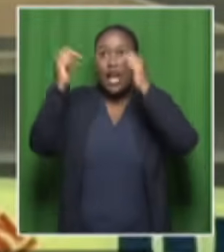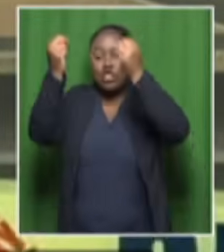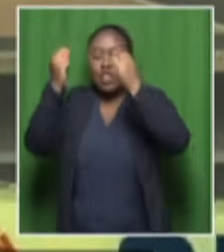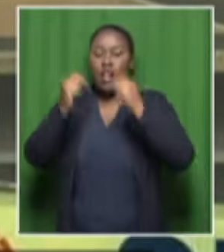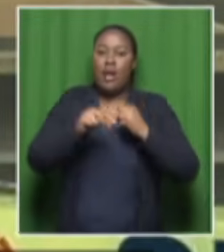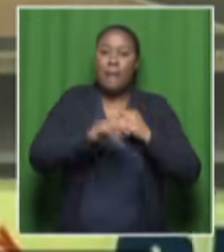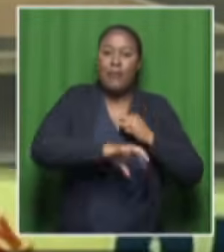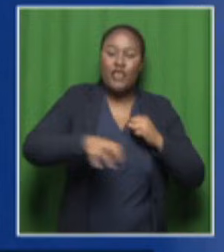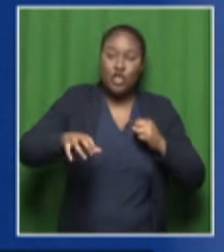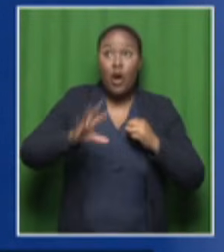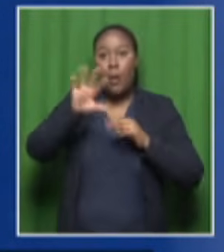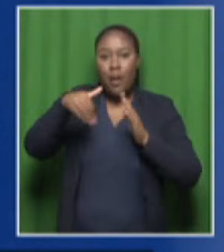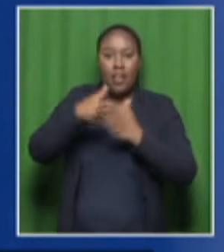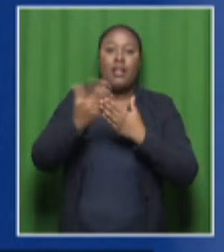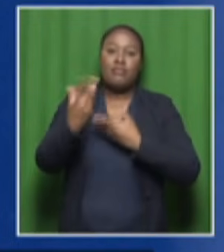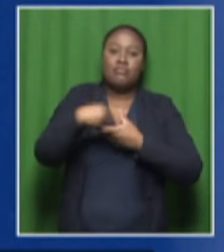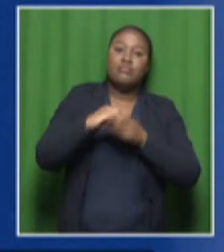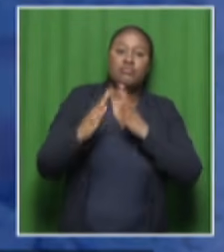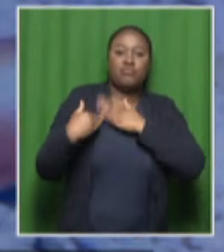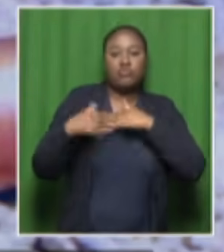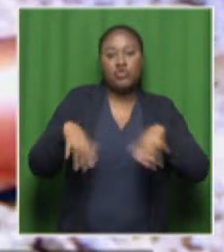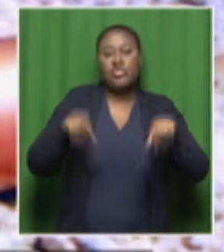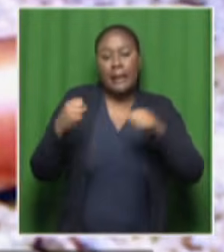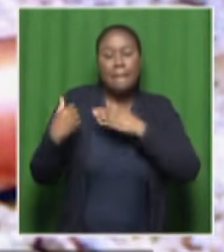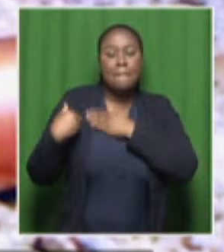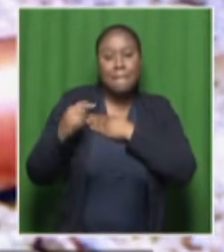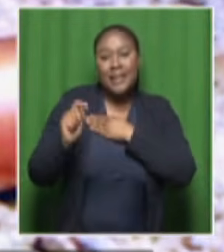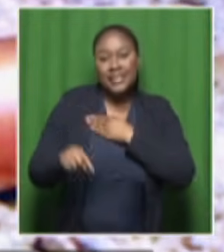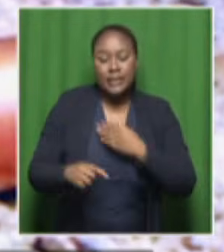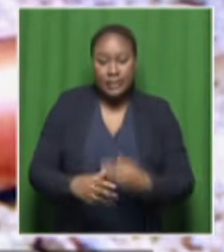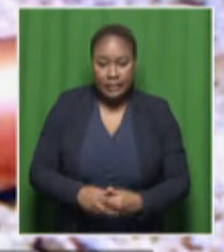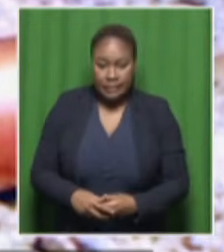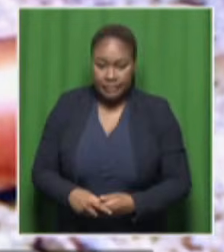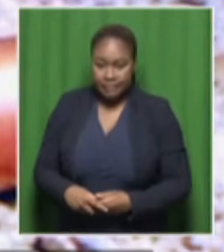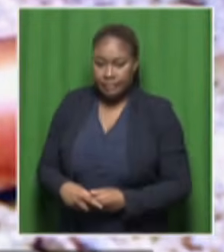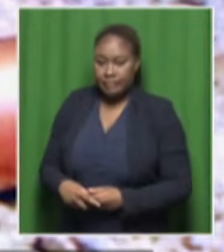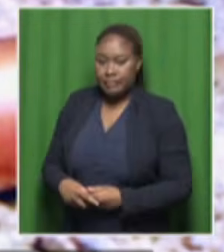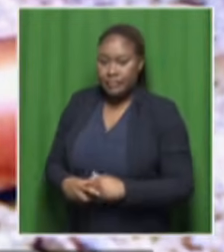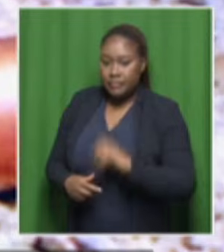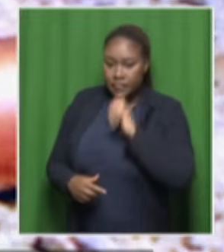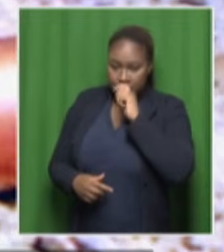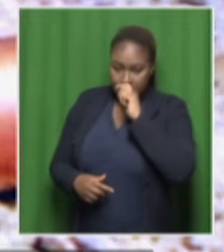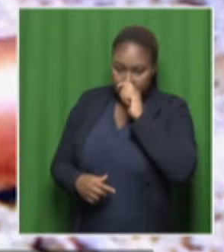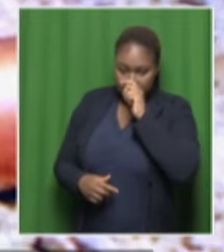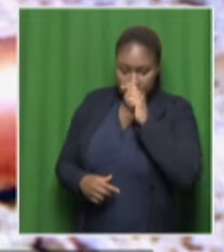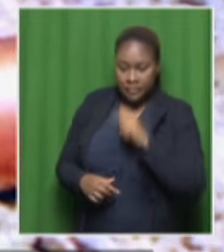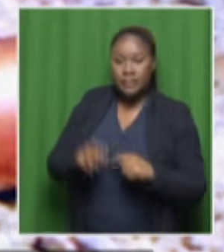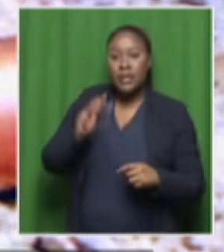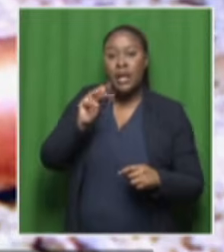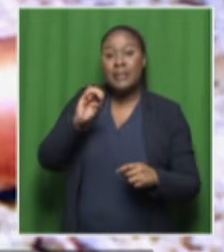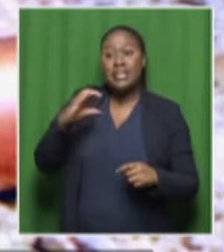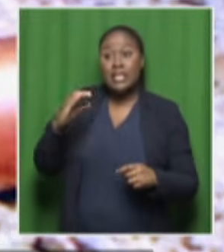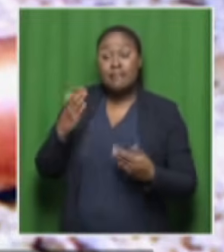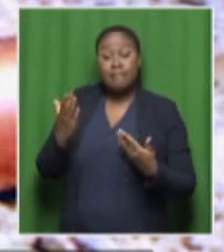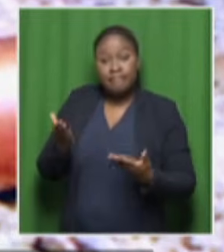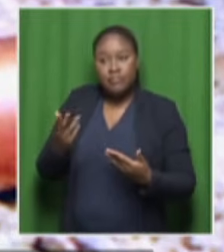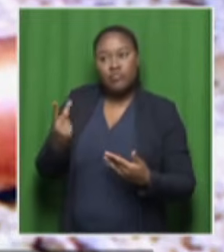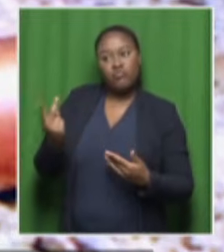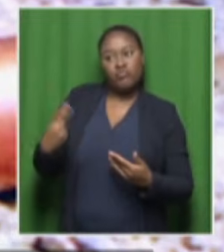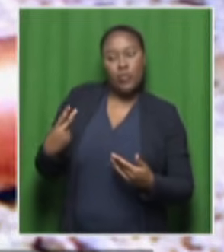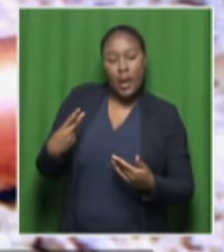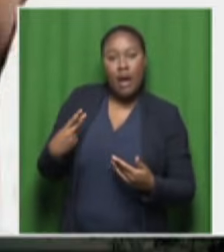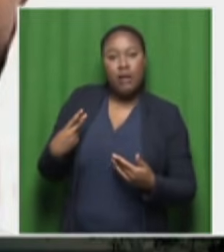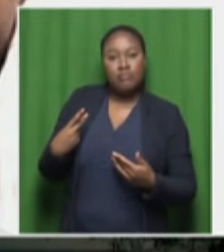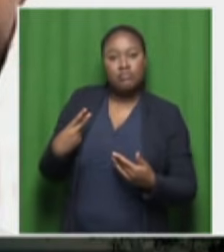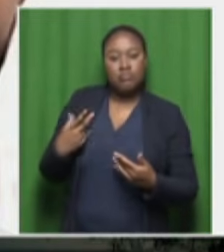needs to play a role. And, you know, you and I, MEC Allen, have the luxury